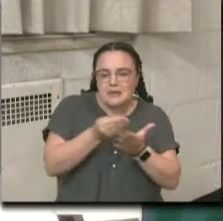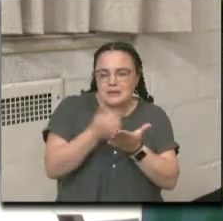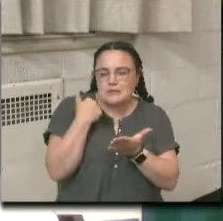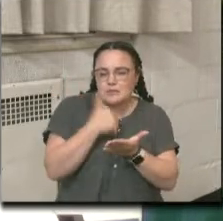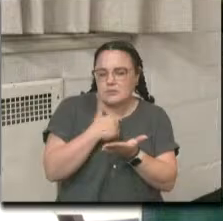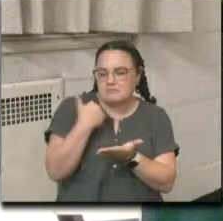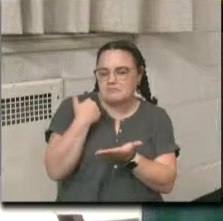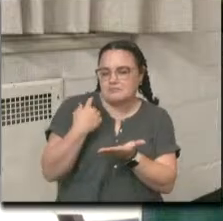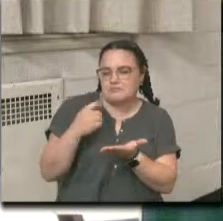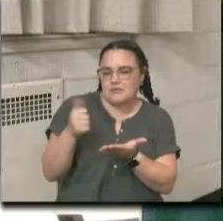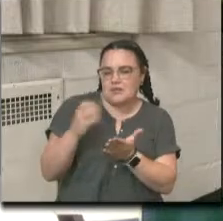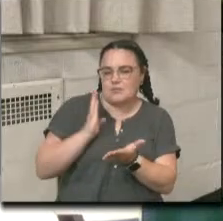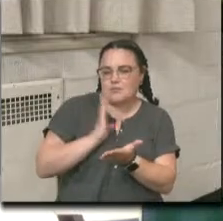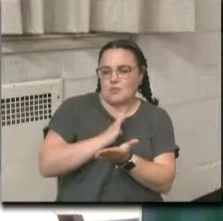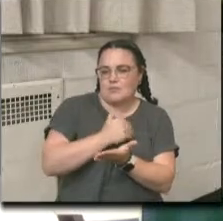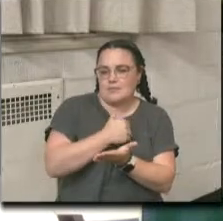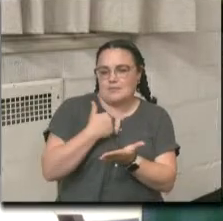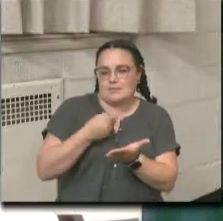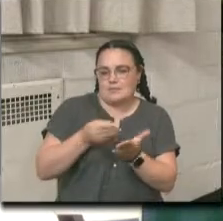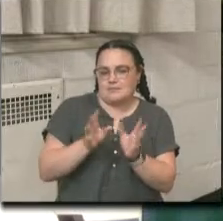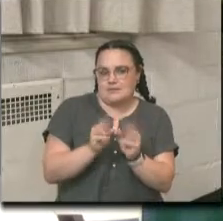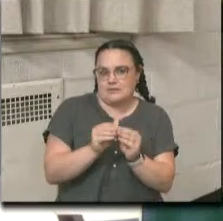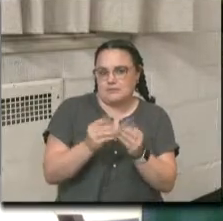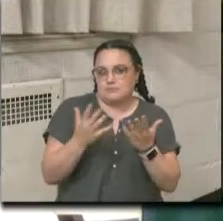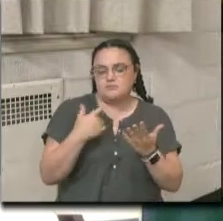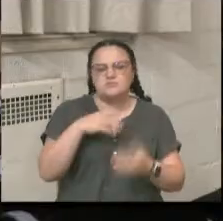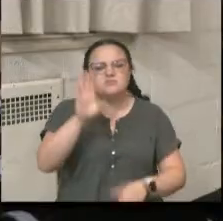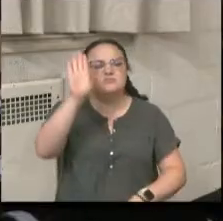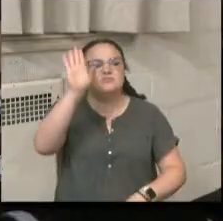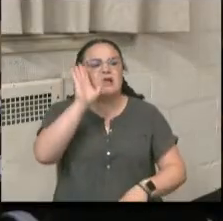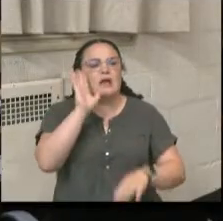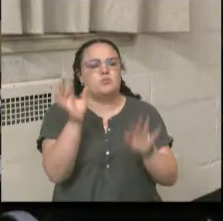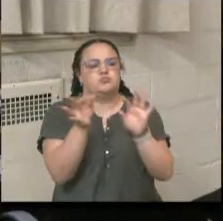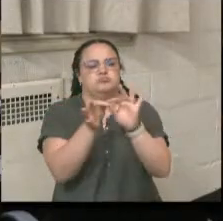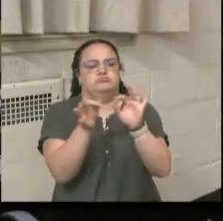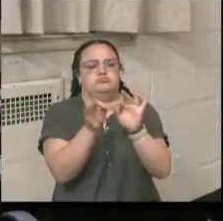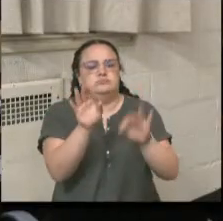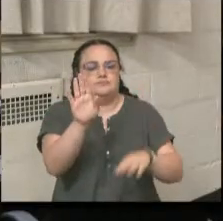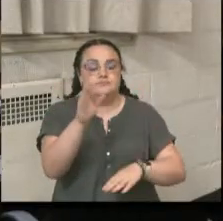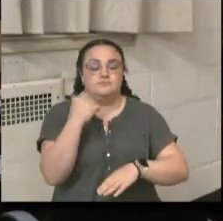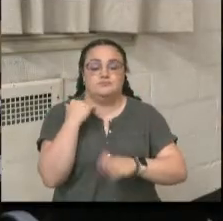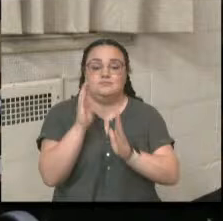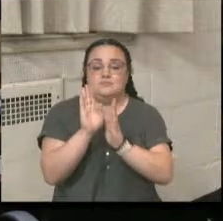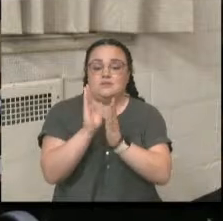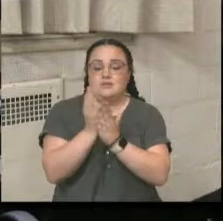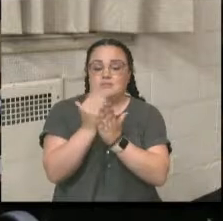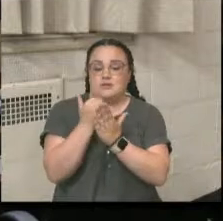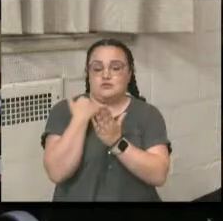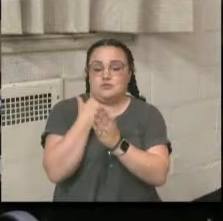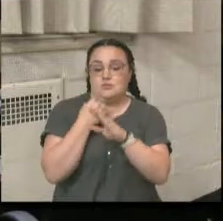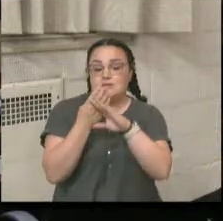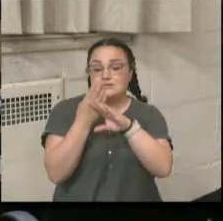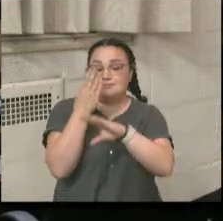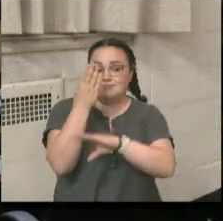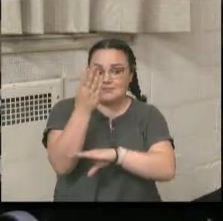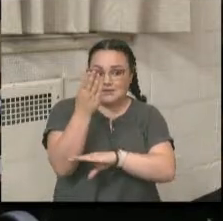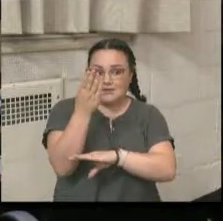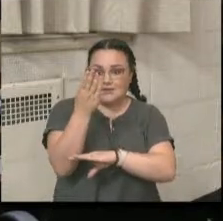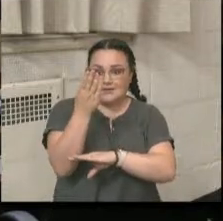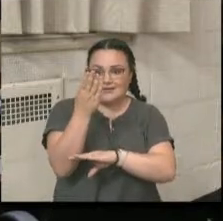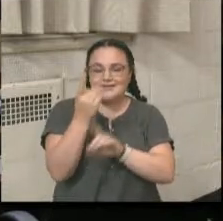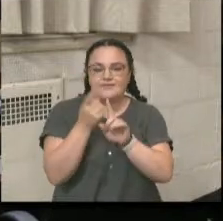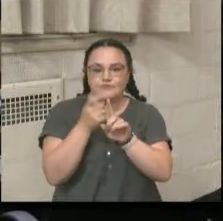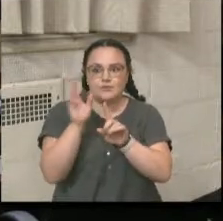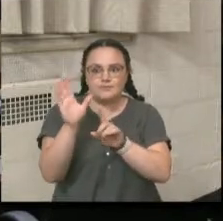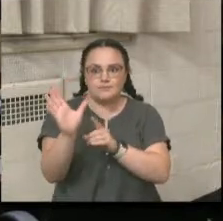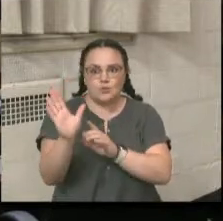you. So I'll just address that real briefly. The budget that was submitted is based off what was requested in order